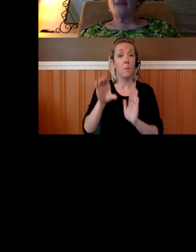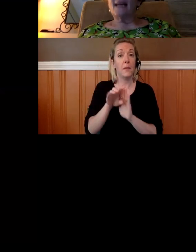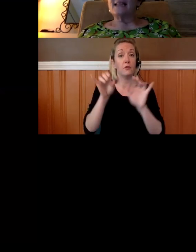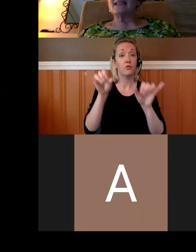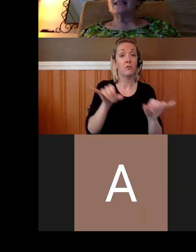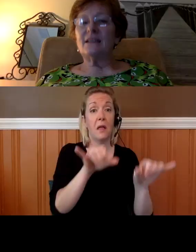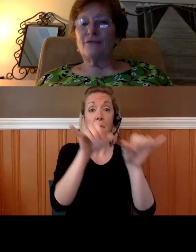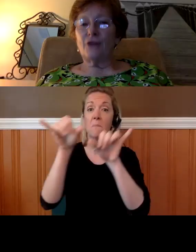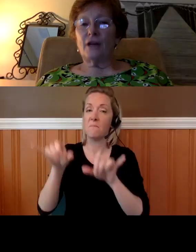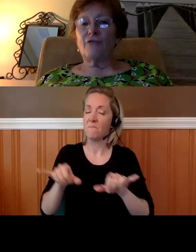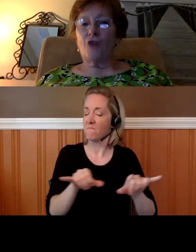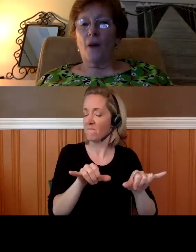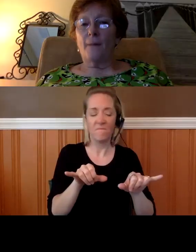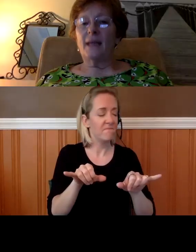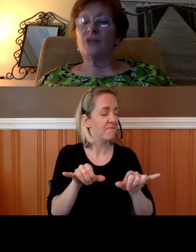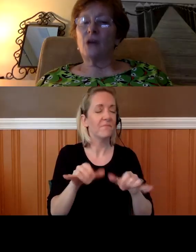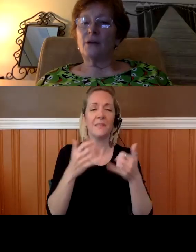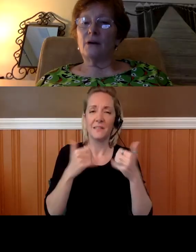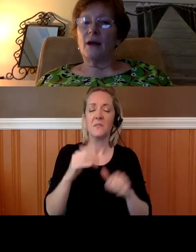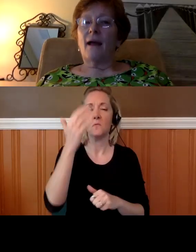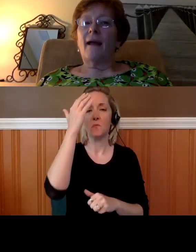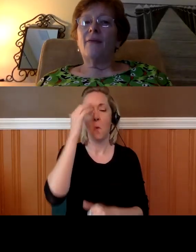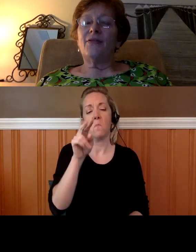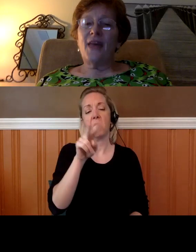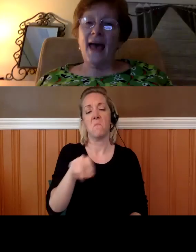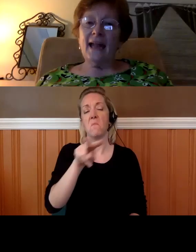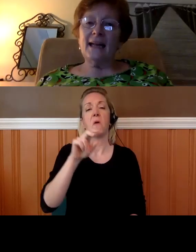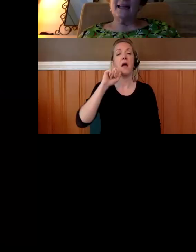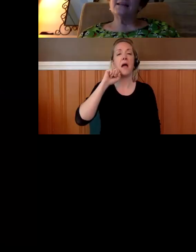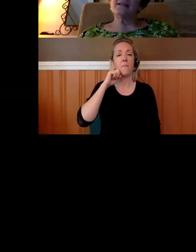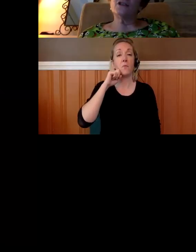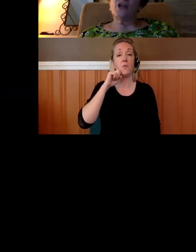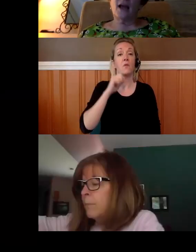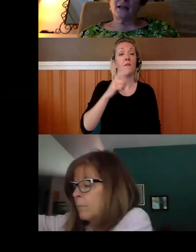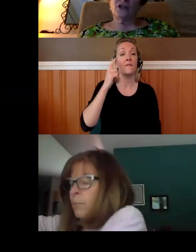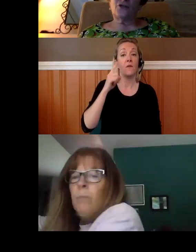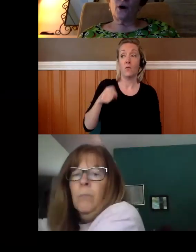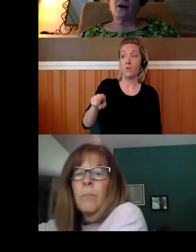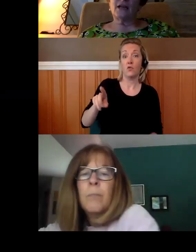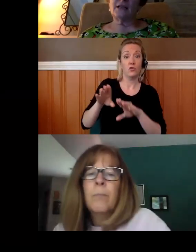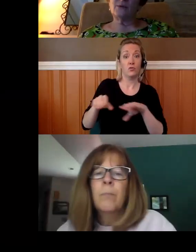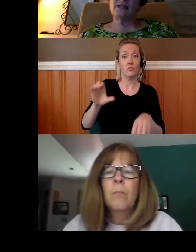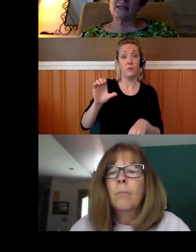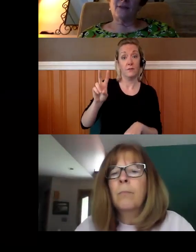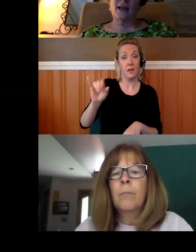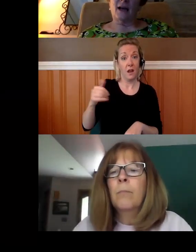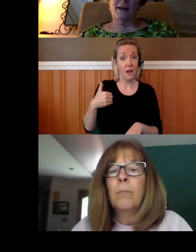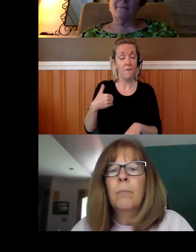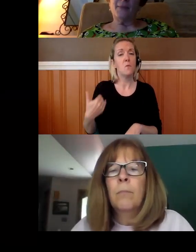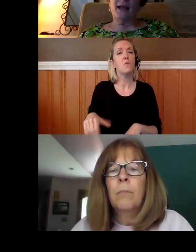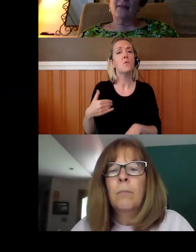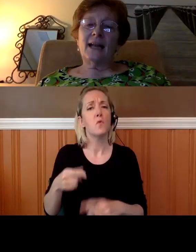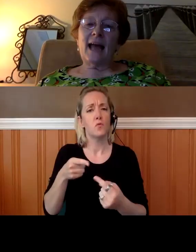are vastly different from each other. And that is the challenge for our kids with